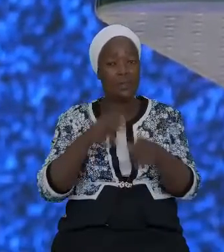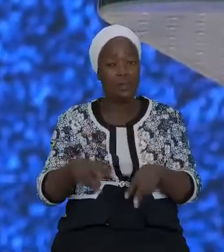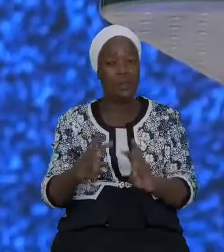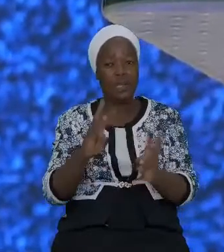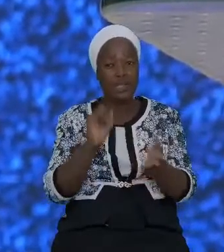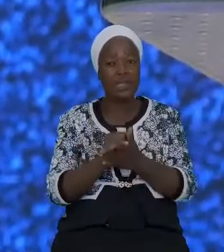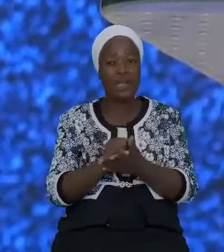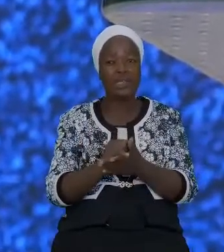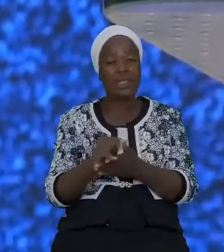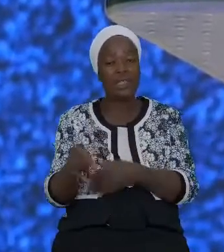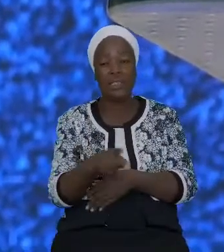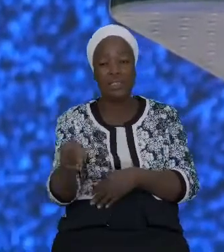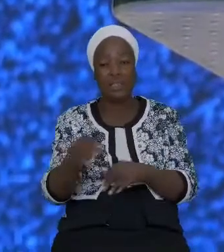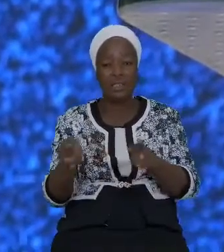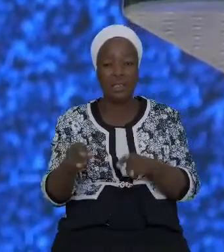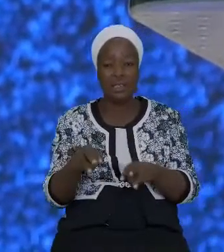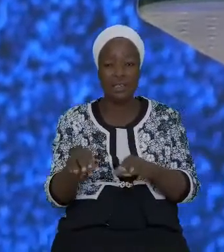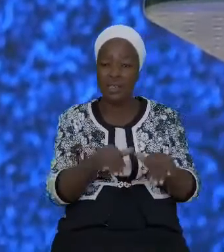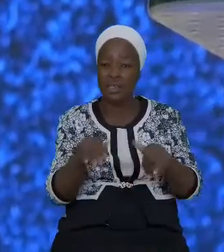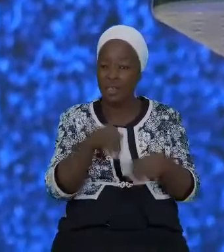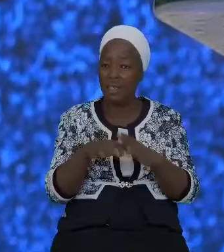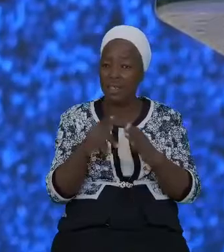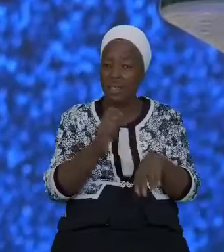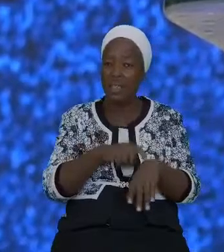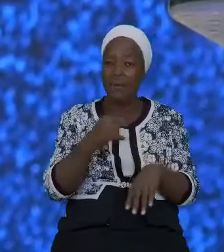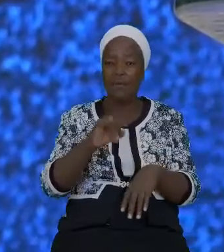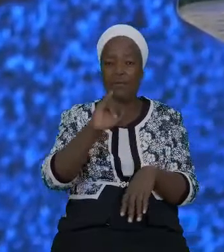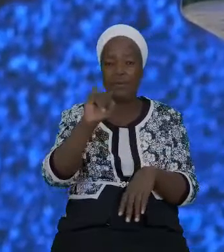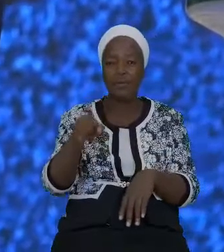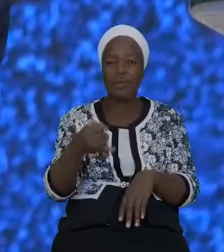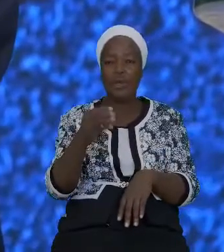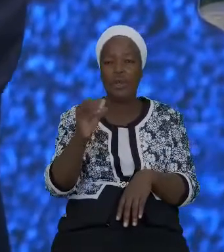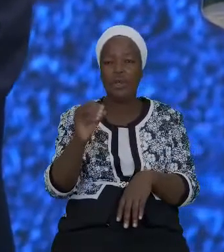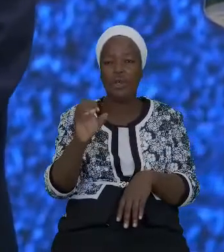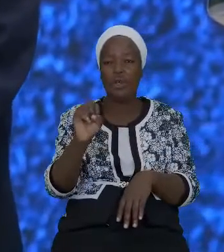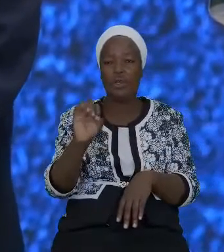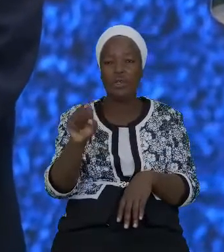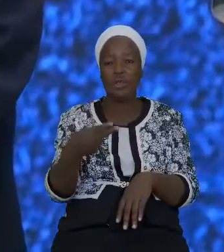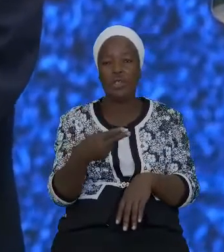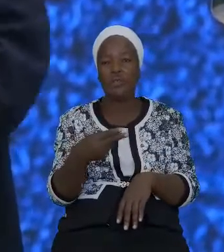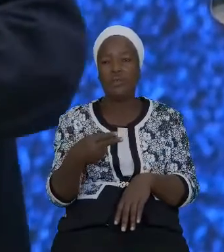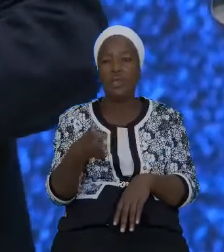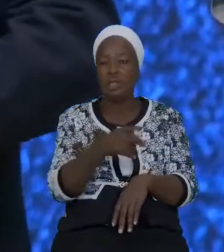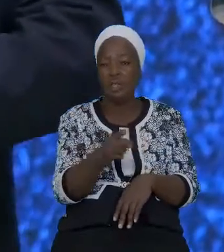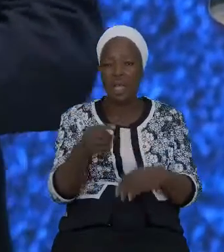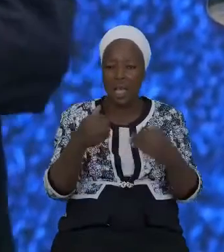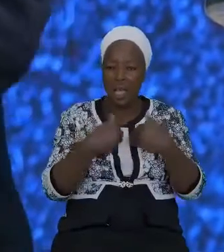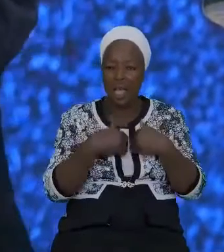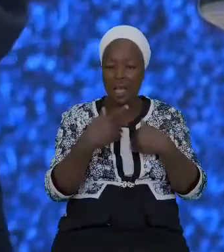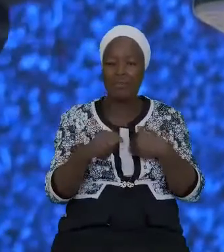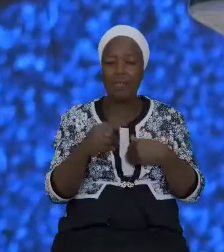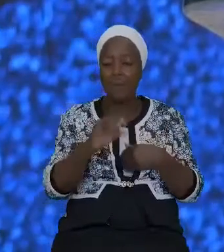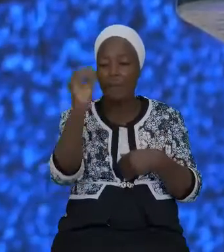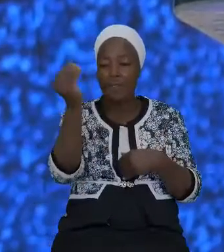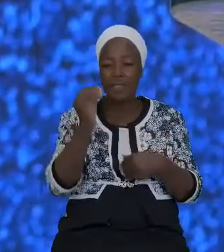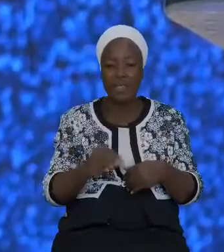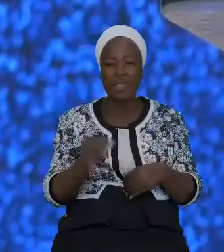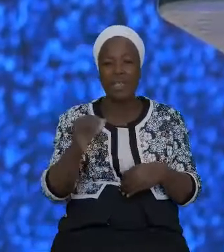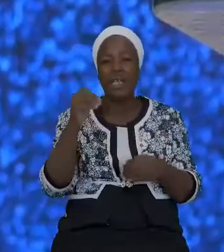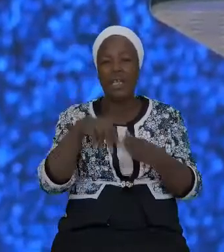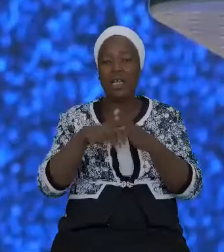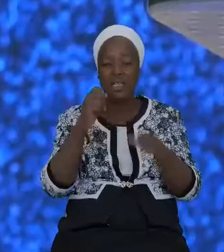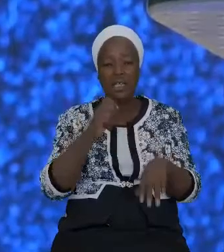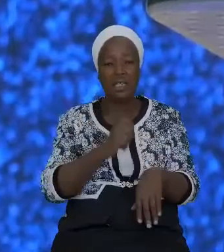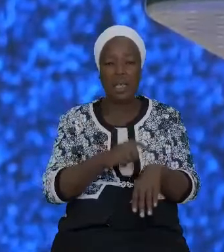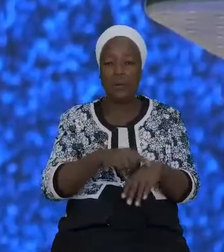Joseph. They arched their cross in the plenteous years, and then they saved